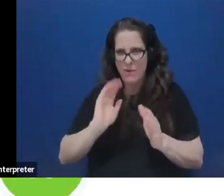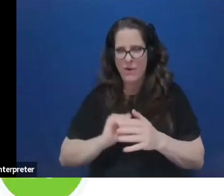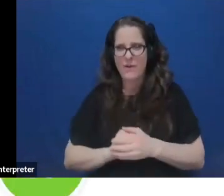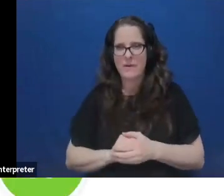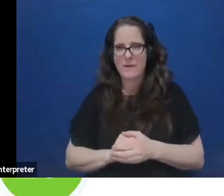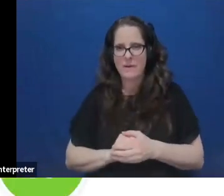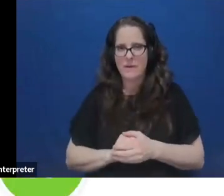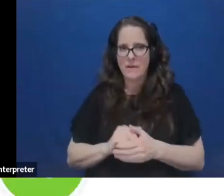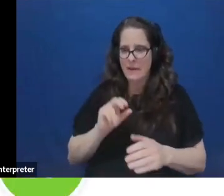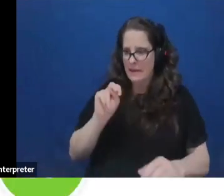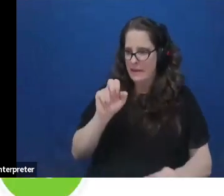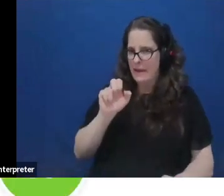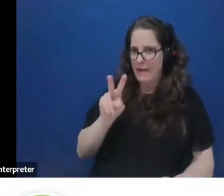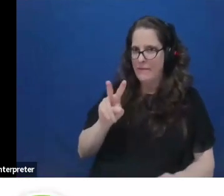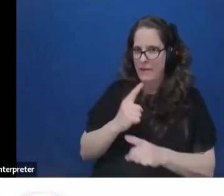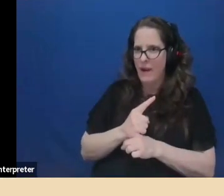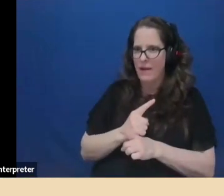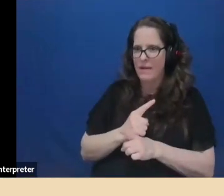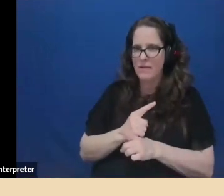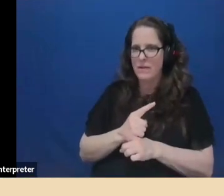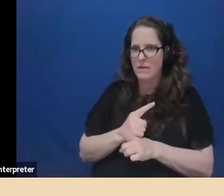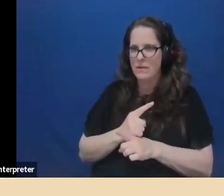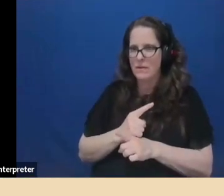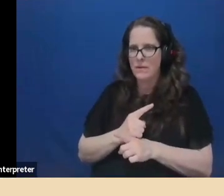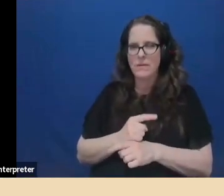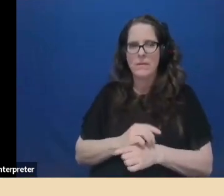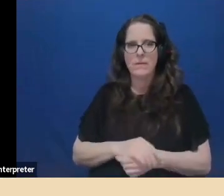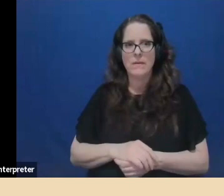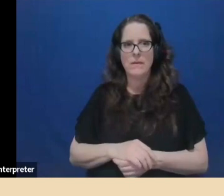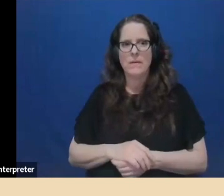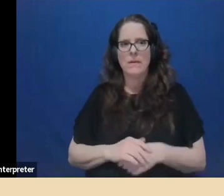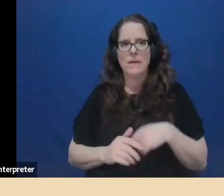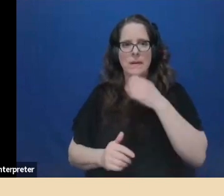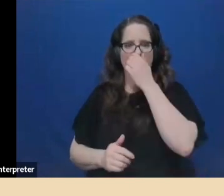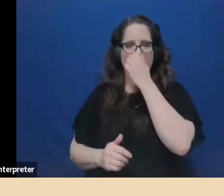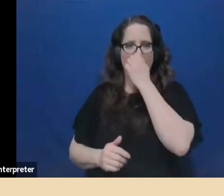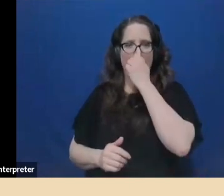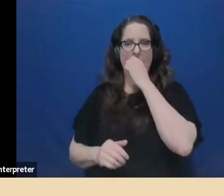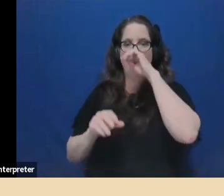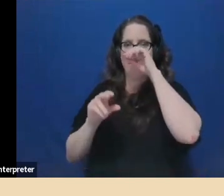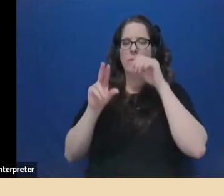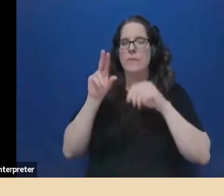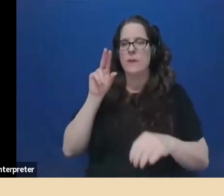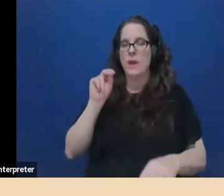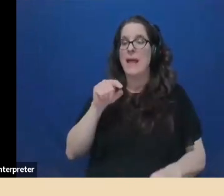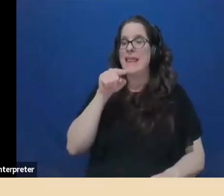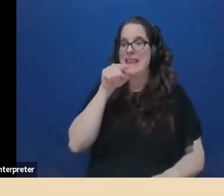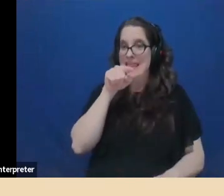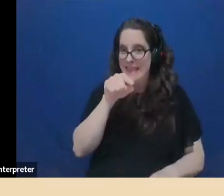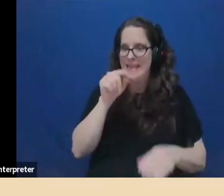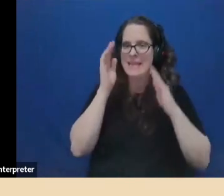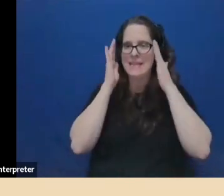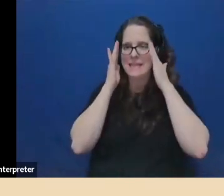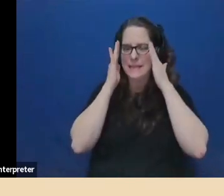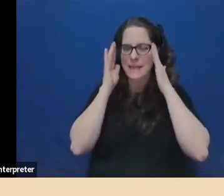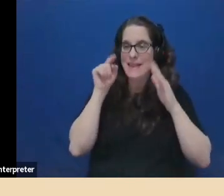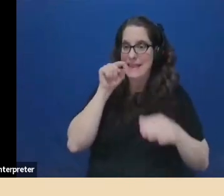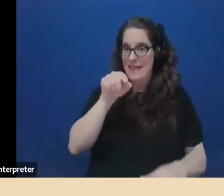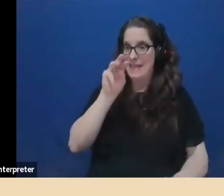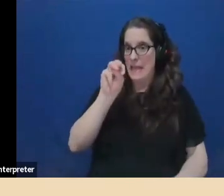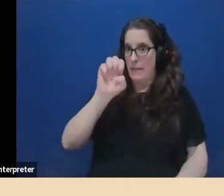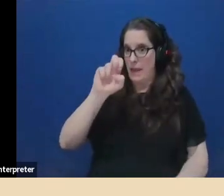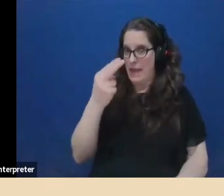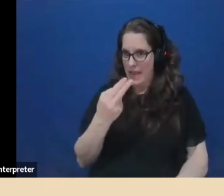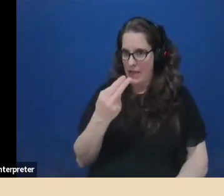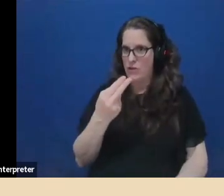The navigator, this right here. Um, this navigator is the tool to get around your MIH